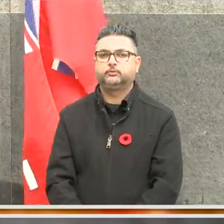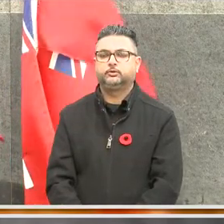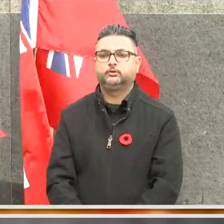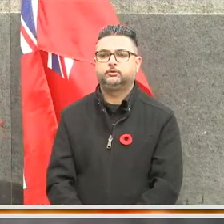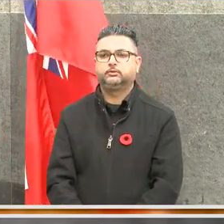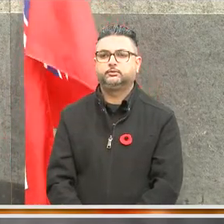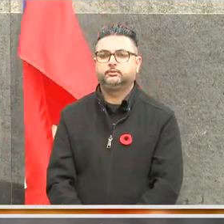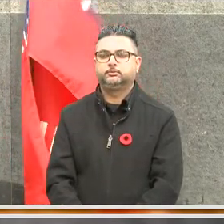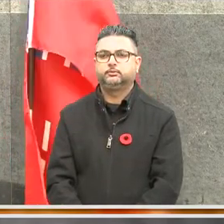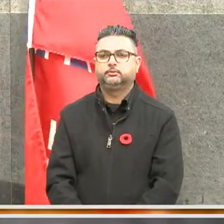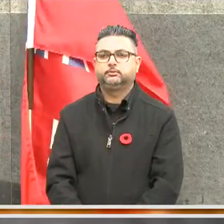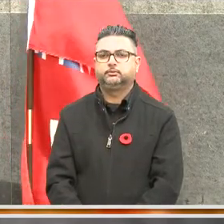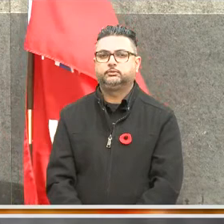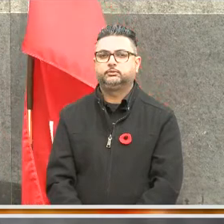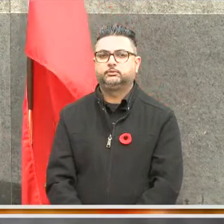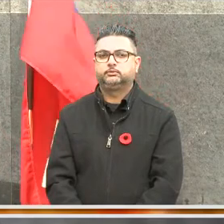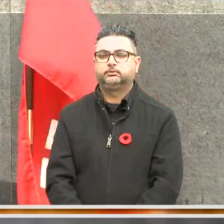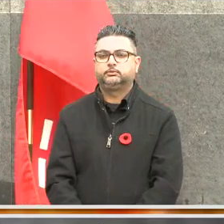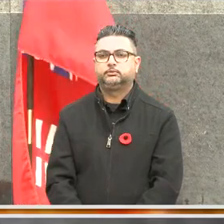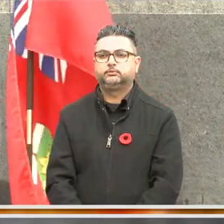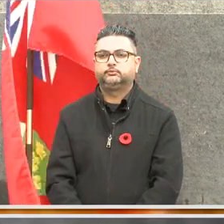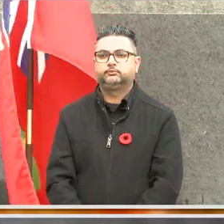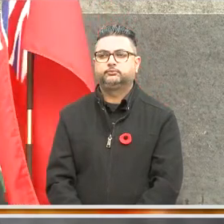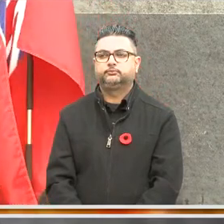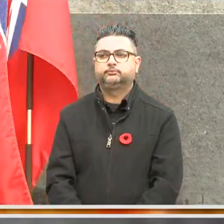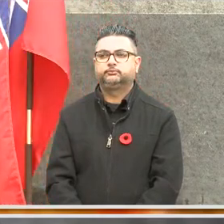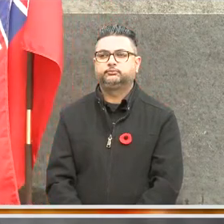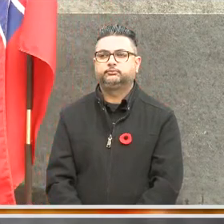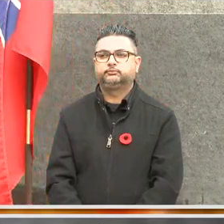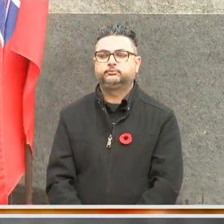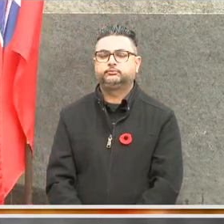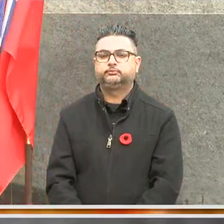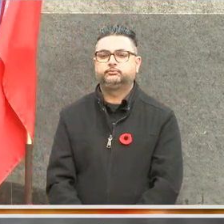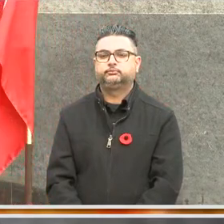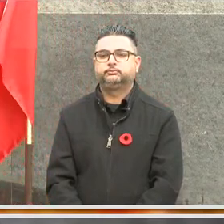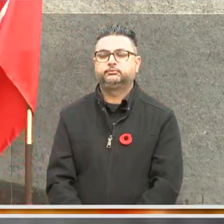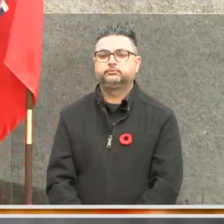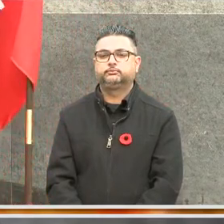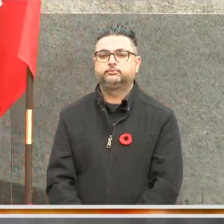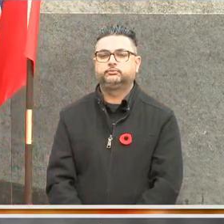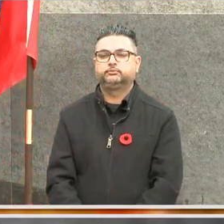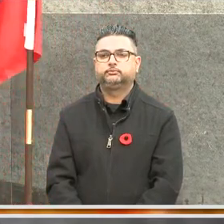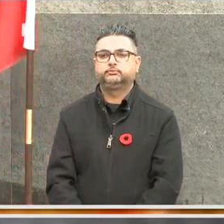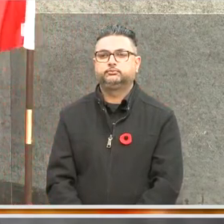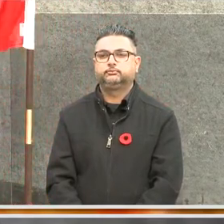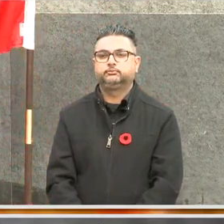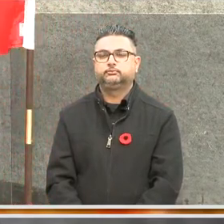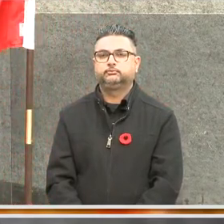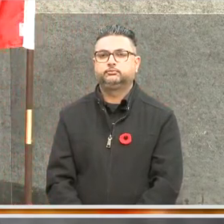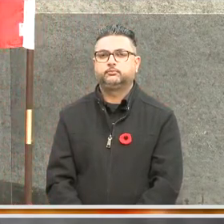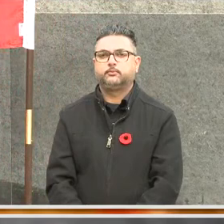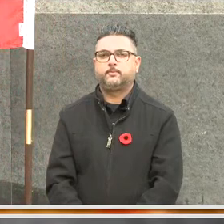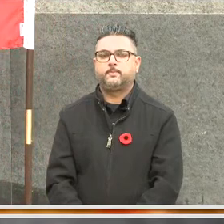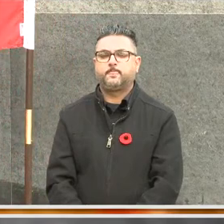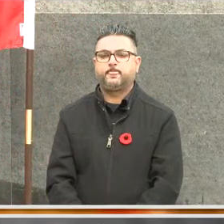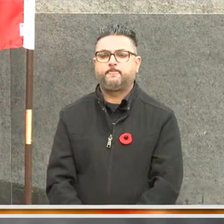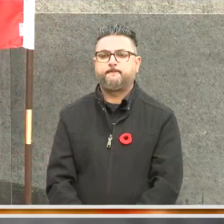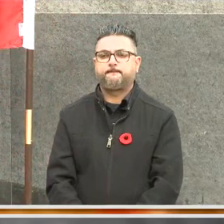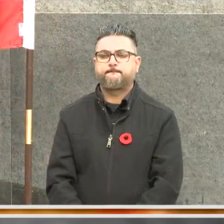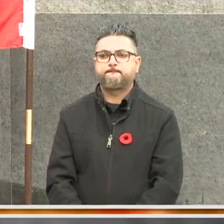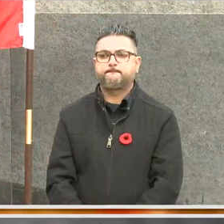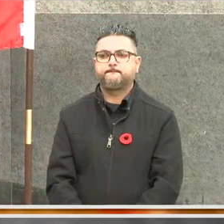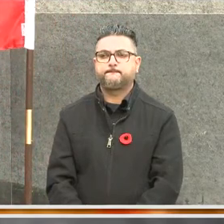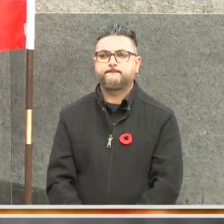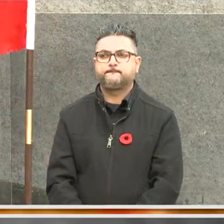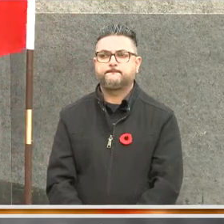Debewin, Menaden Moin, the Bokawin, the Ben Dadzuin, Nashakadewin. Nastabinjget, Kimin Guna,